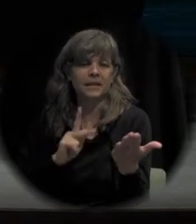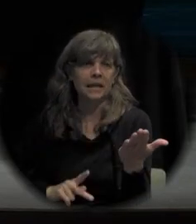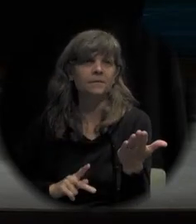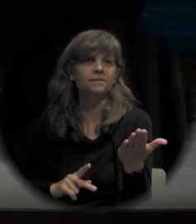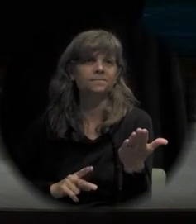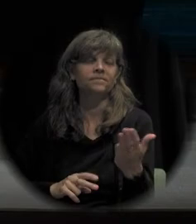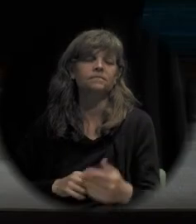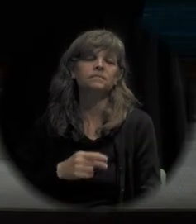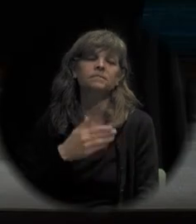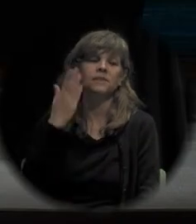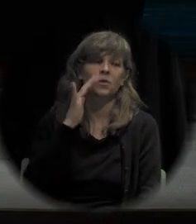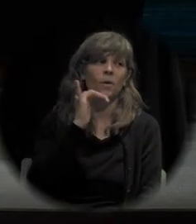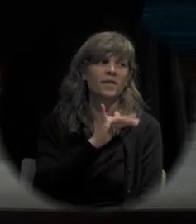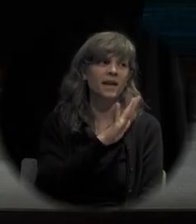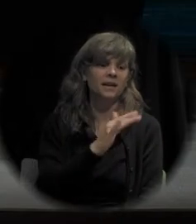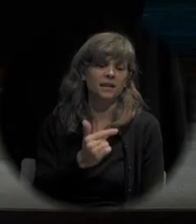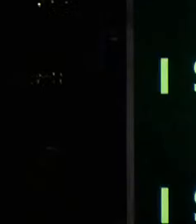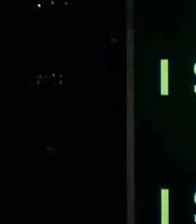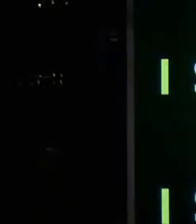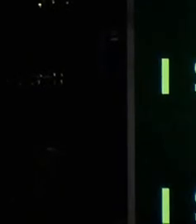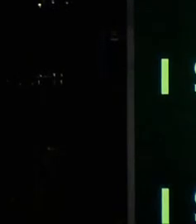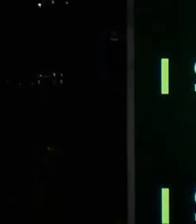it's going to be a very painful set of years.